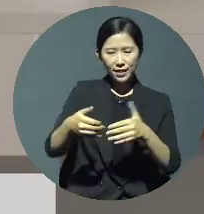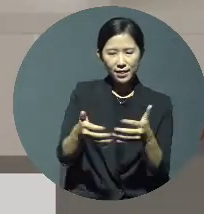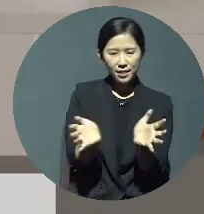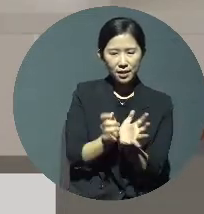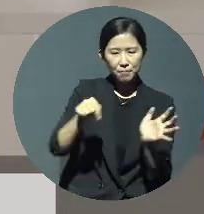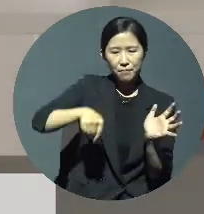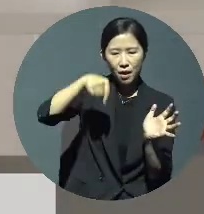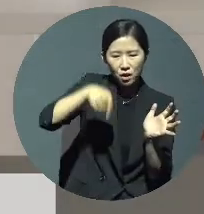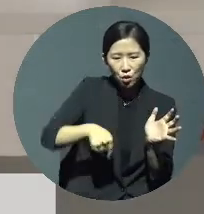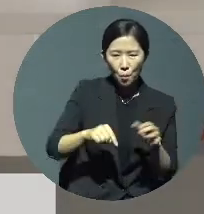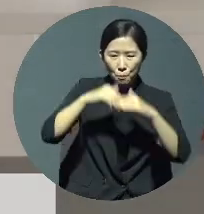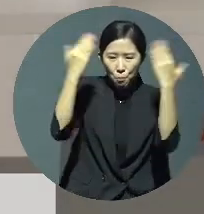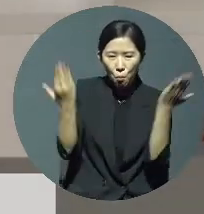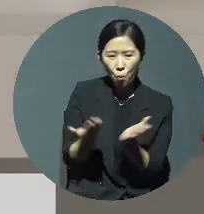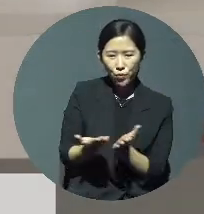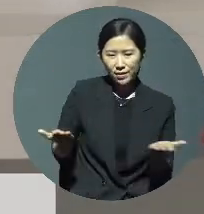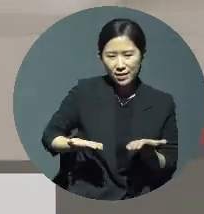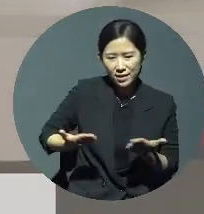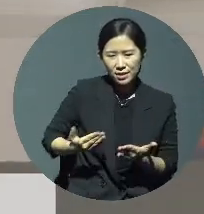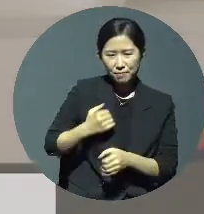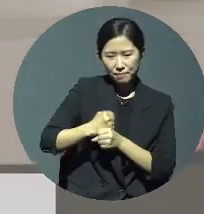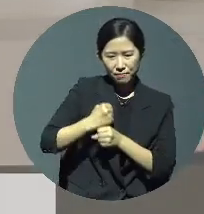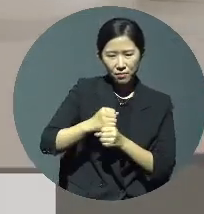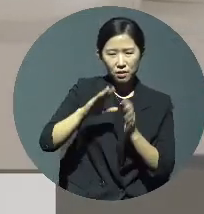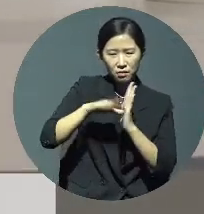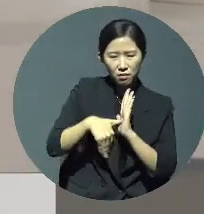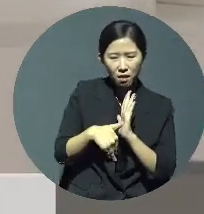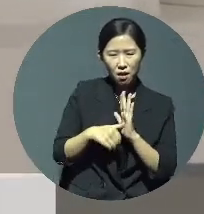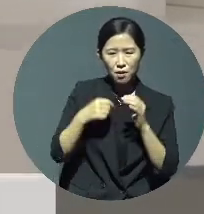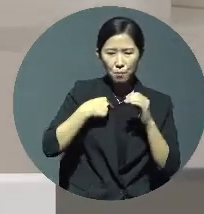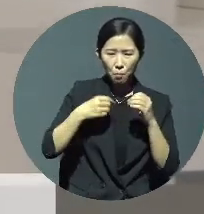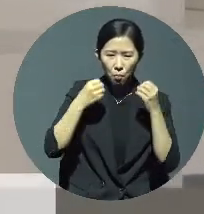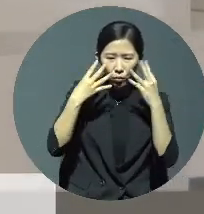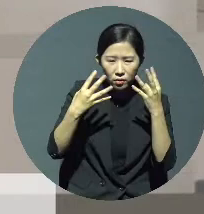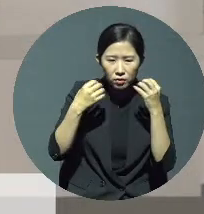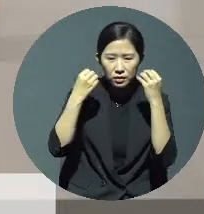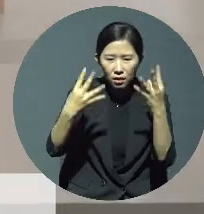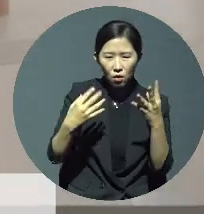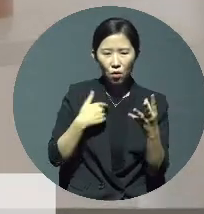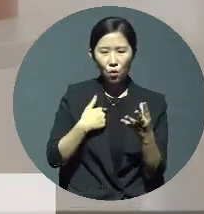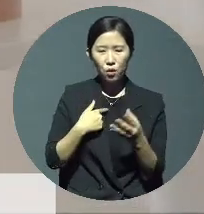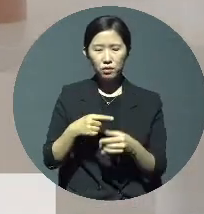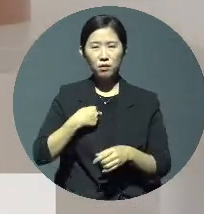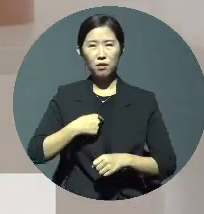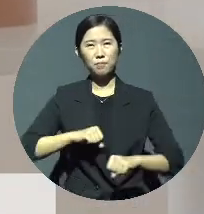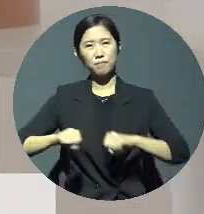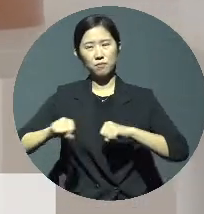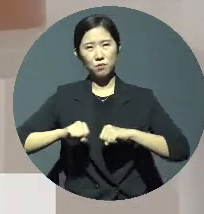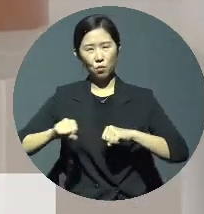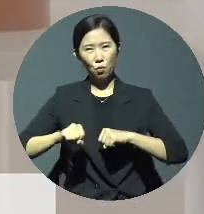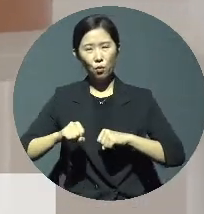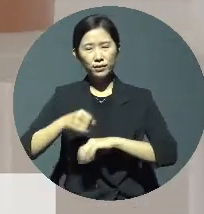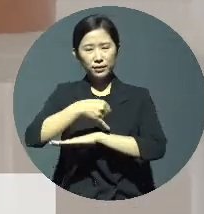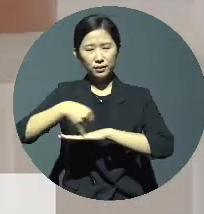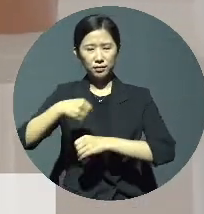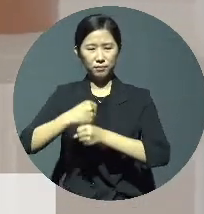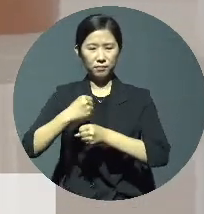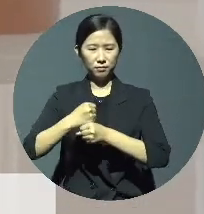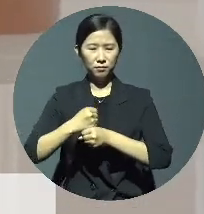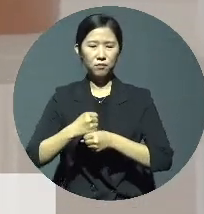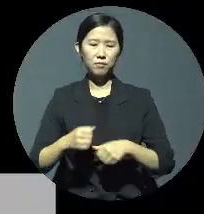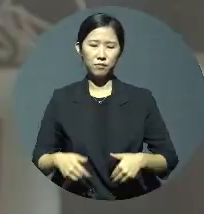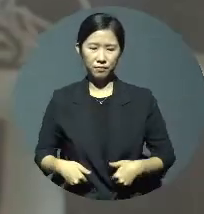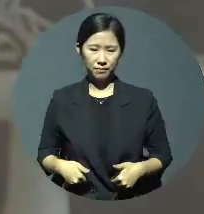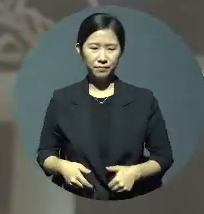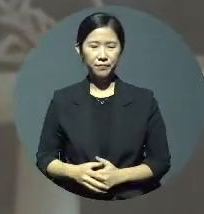things means that it's really joined up, it's really holistic, it's really connected, and everything is speaking the same language and has the same tone of